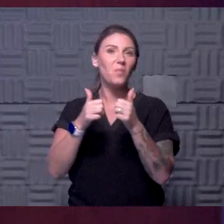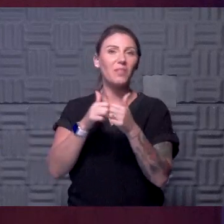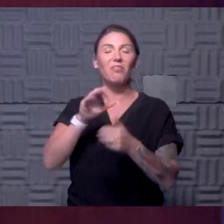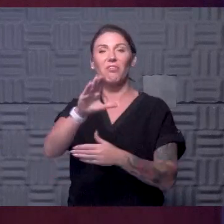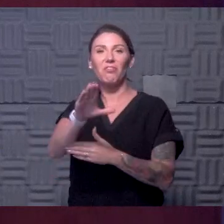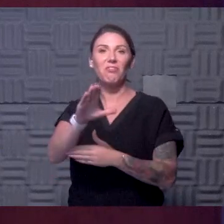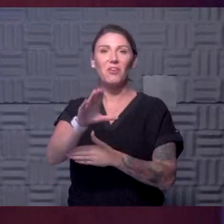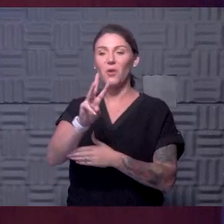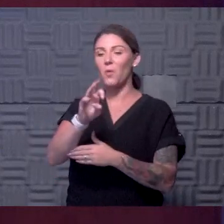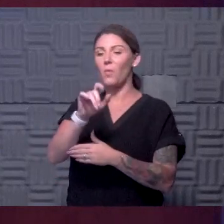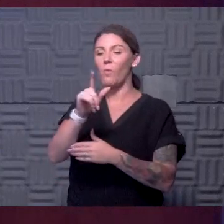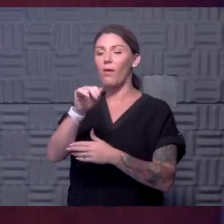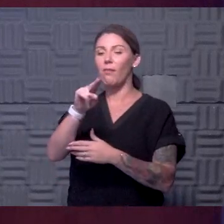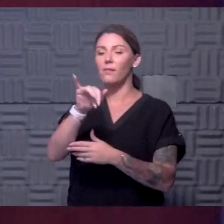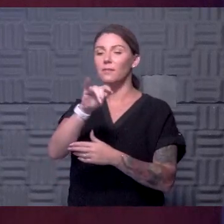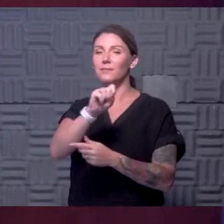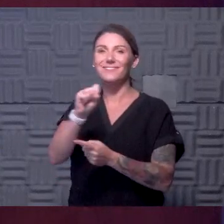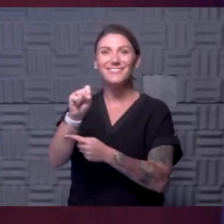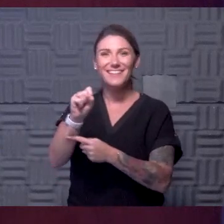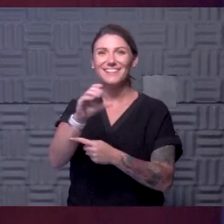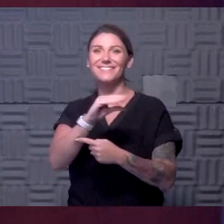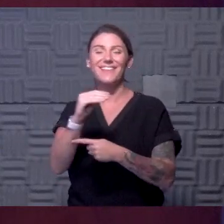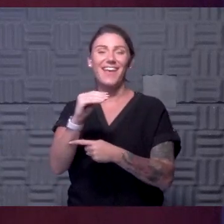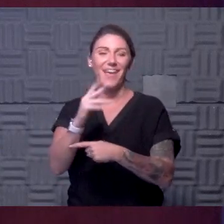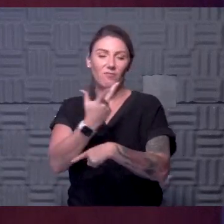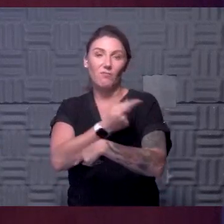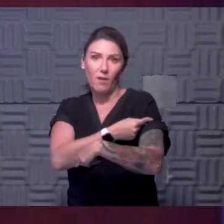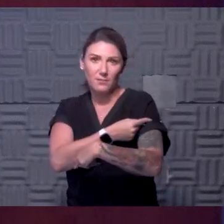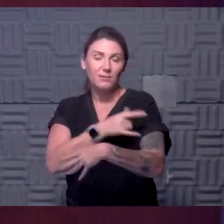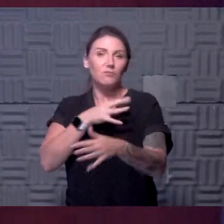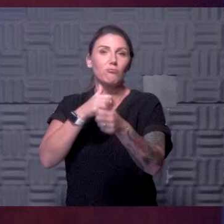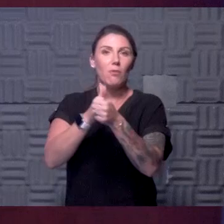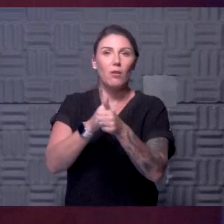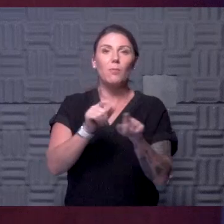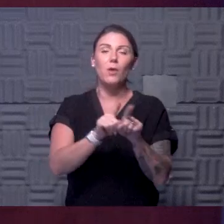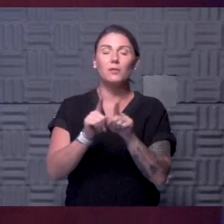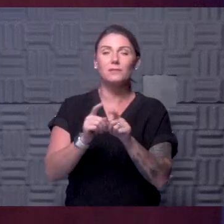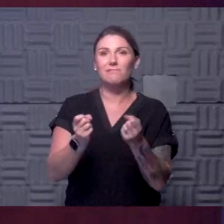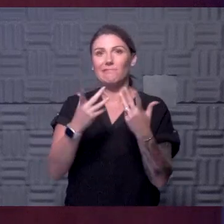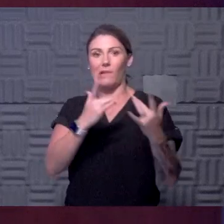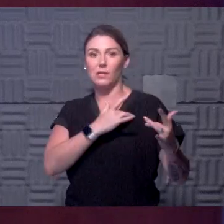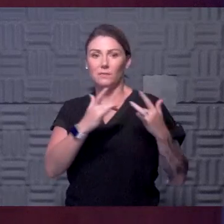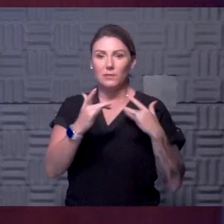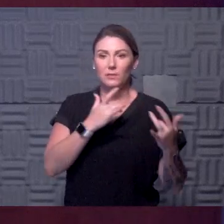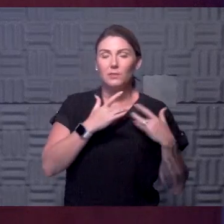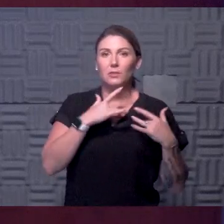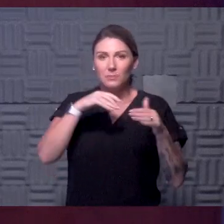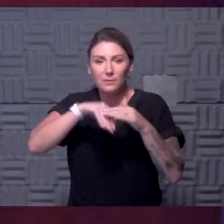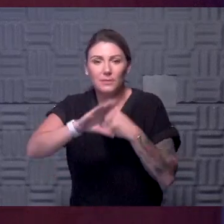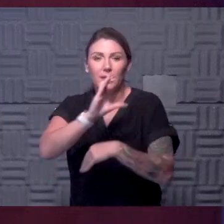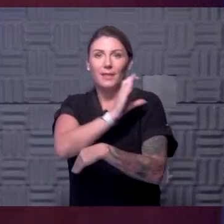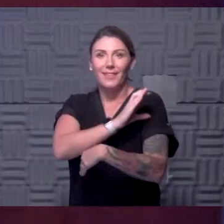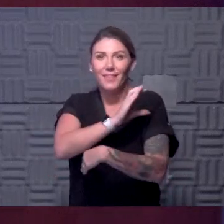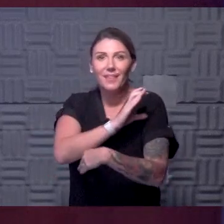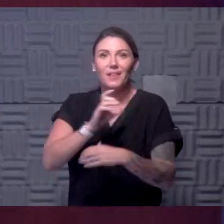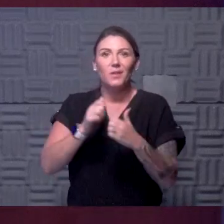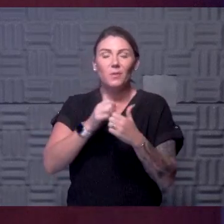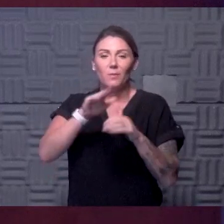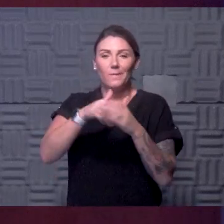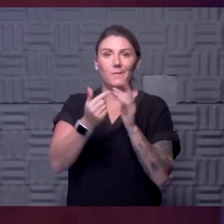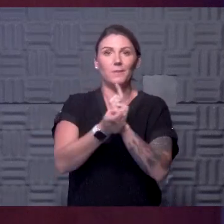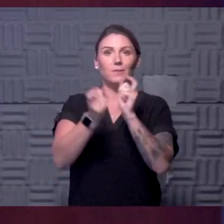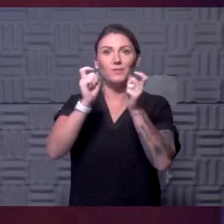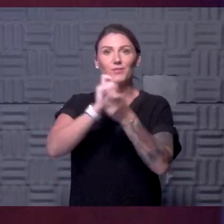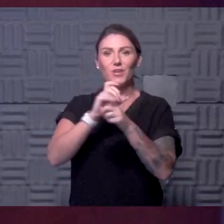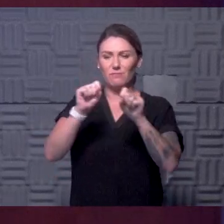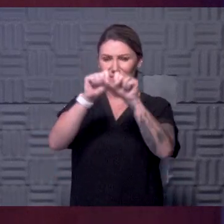and especially getting caught up on vaccinations. So while there's still a lot of concern from people about being in clinic, with the changes